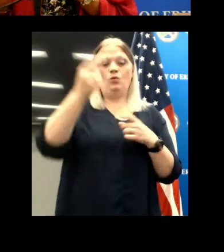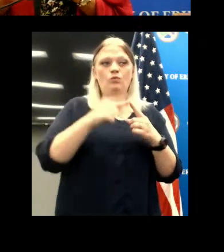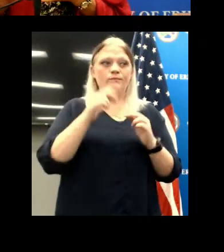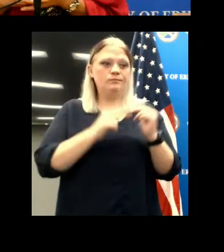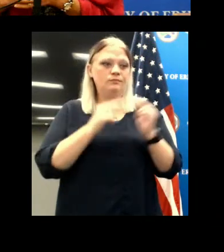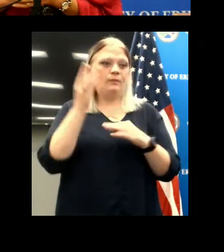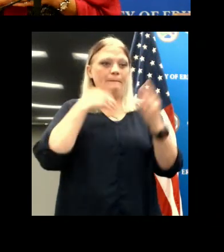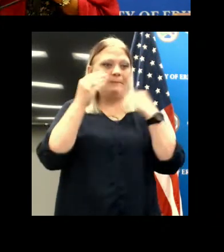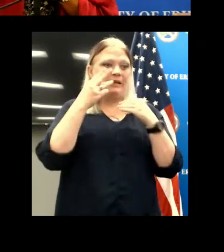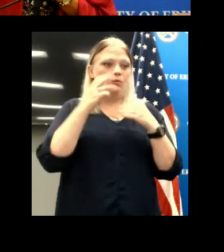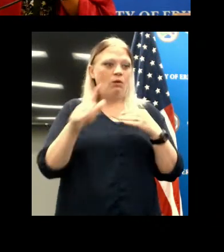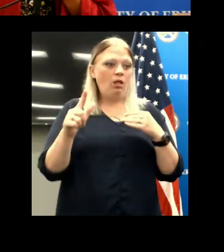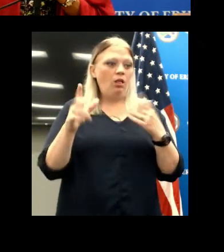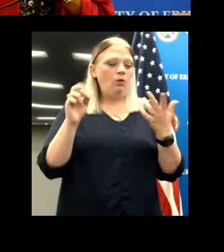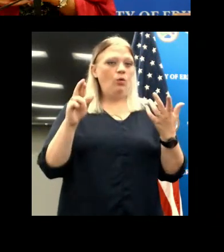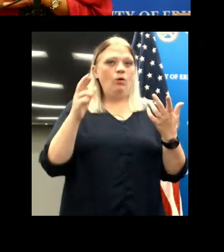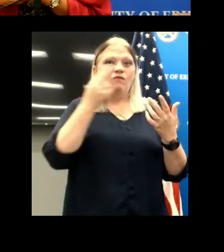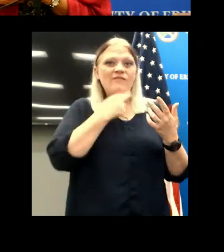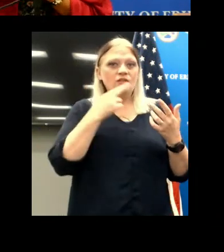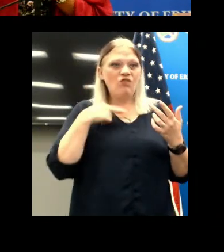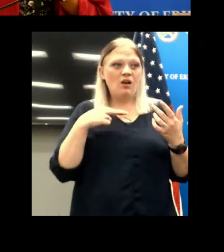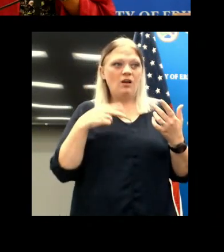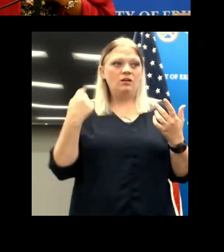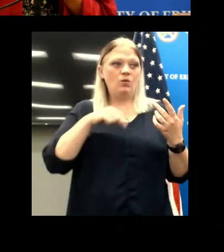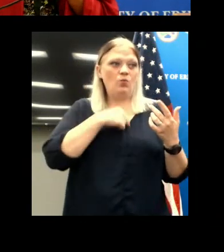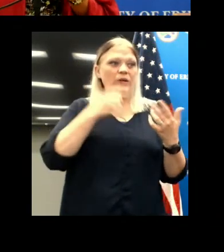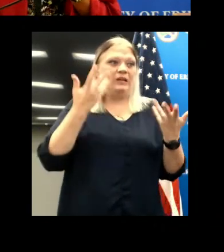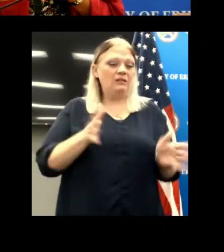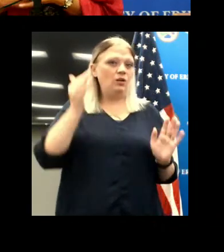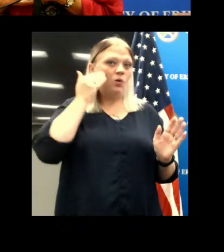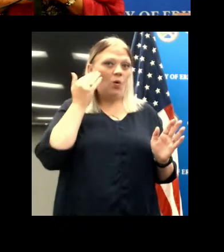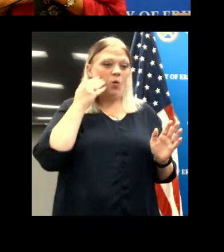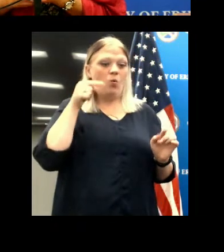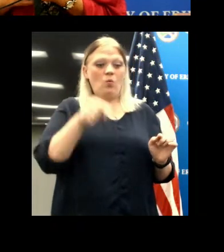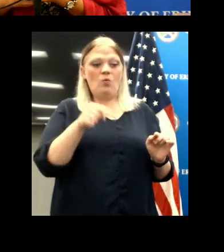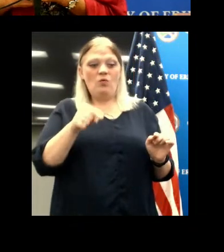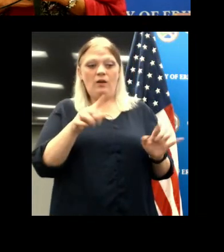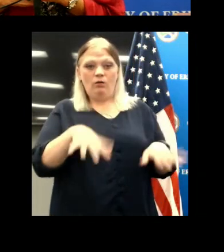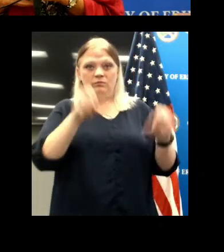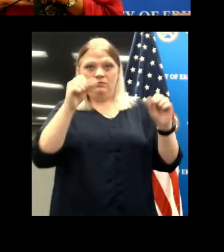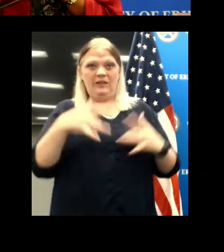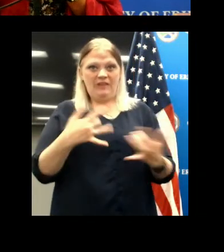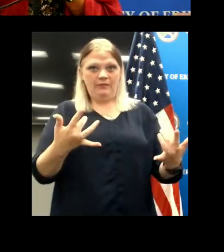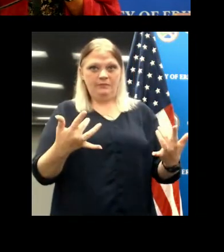like a banquet hall or a restaurant that we know is having one of these events,